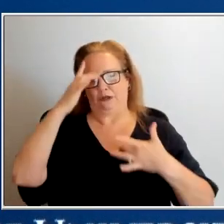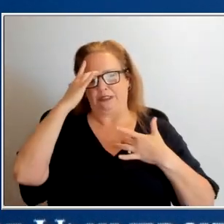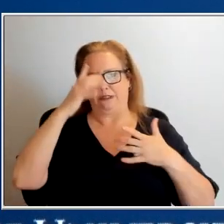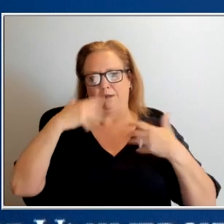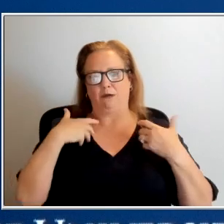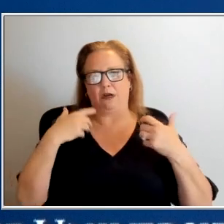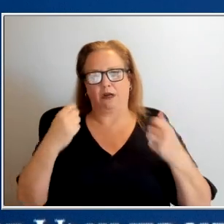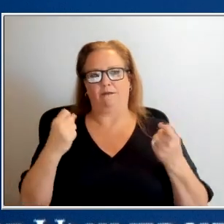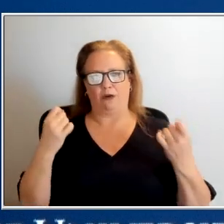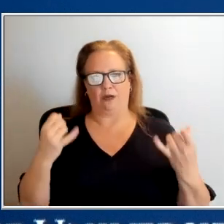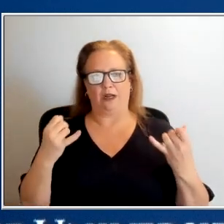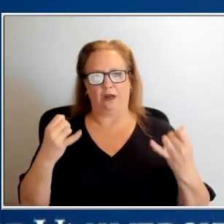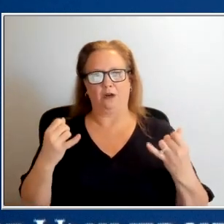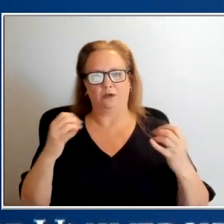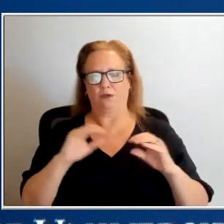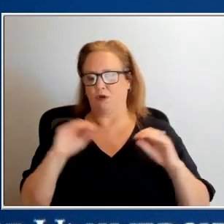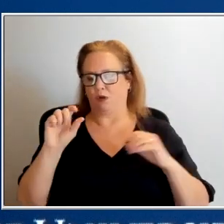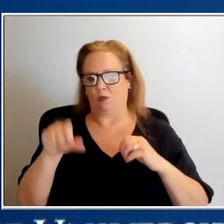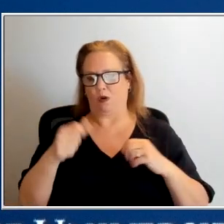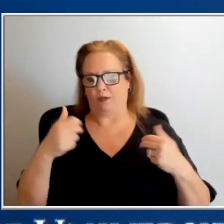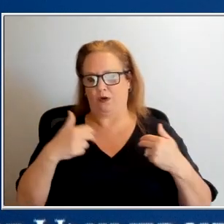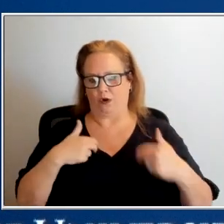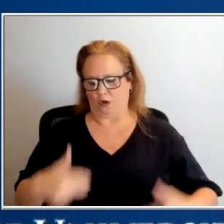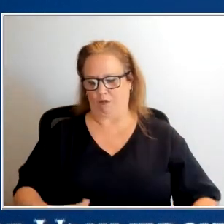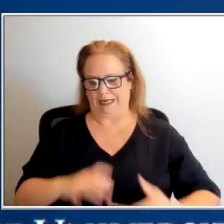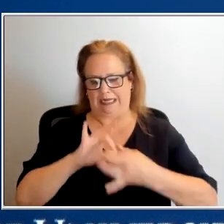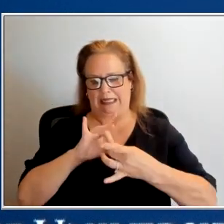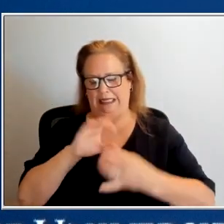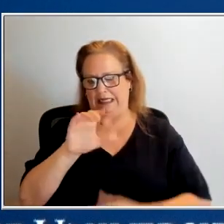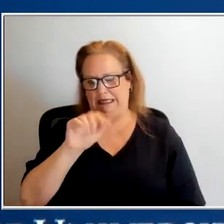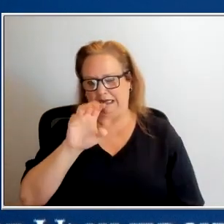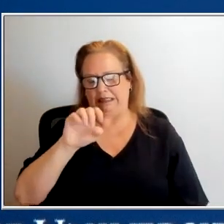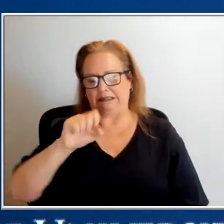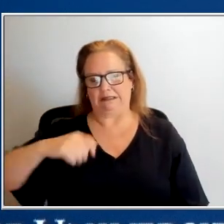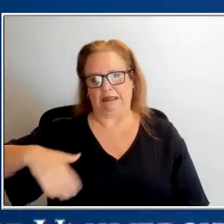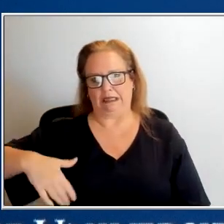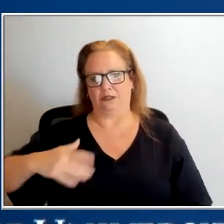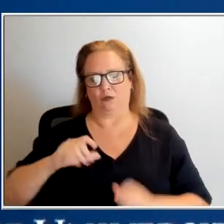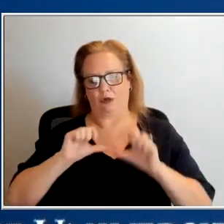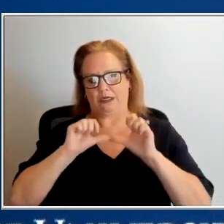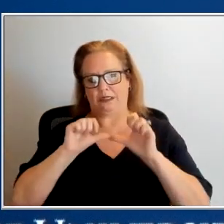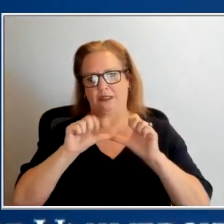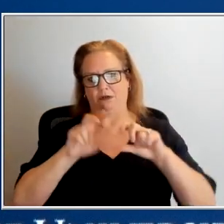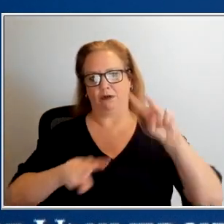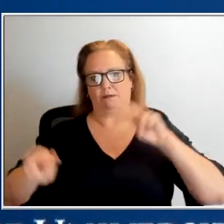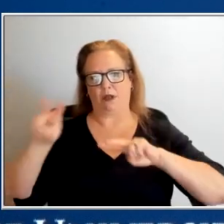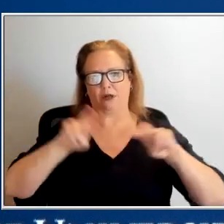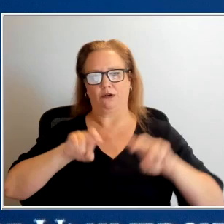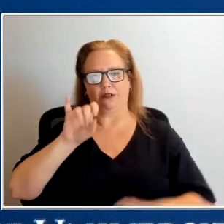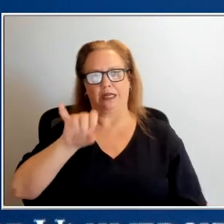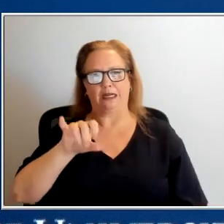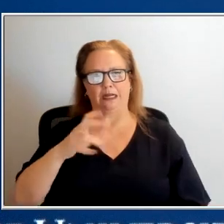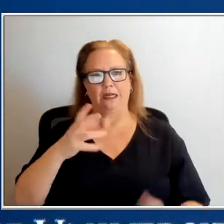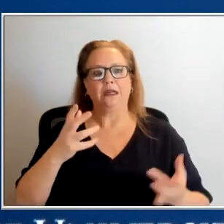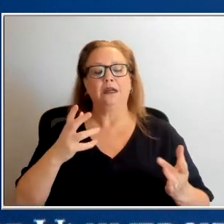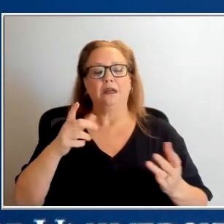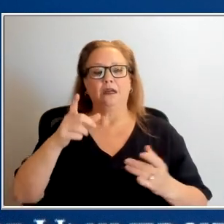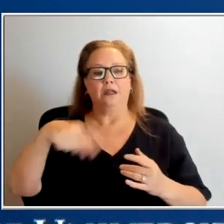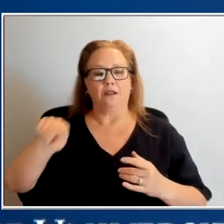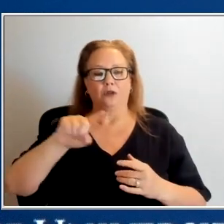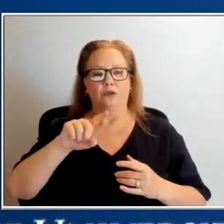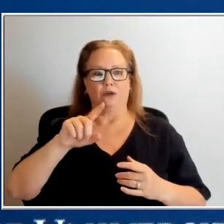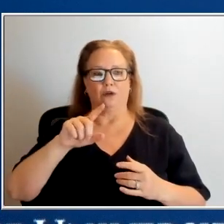now, and so far no other human-linked cases to that, so we are continuing to monitor that as well. And those are really kind of the